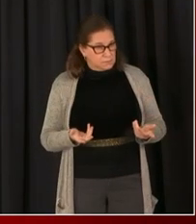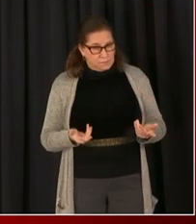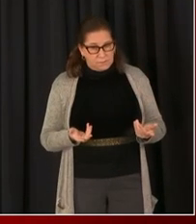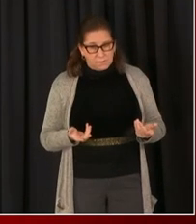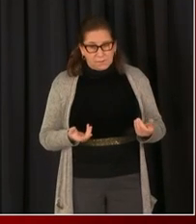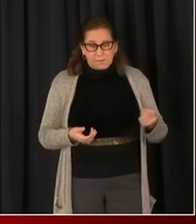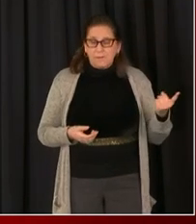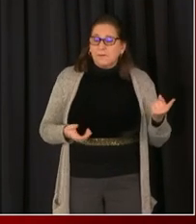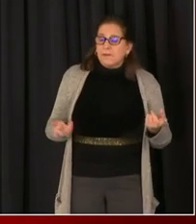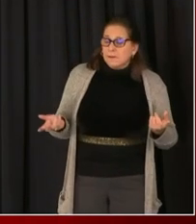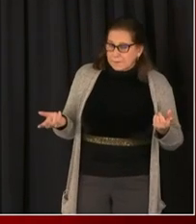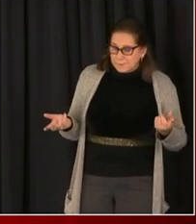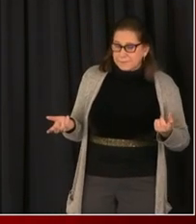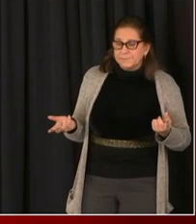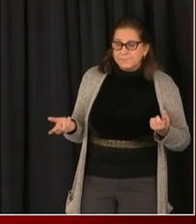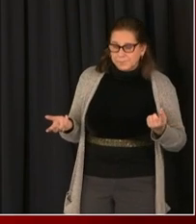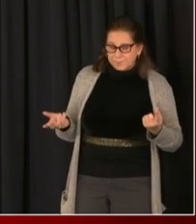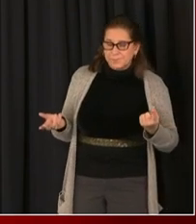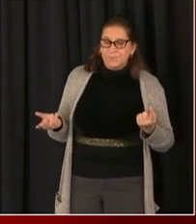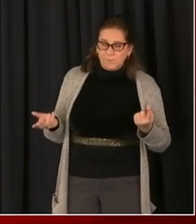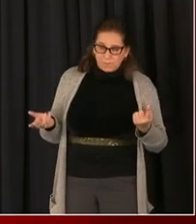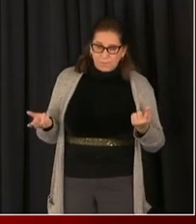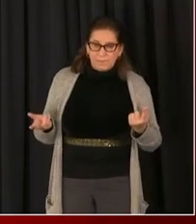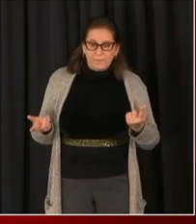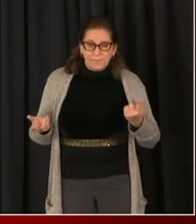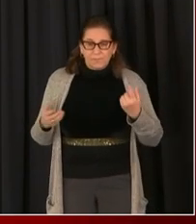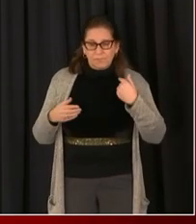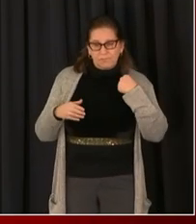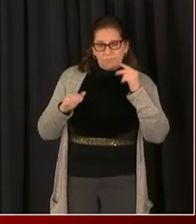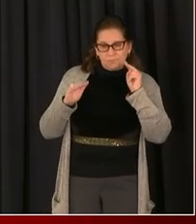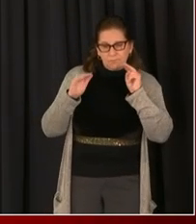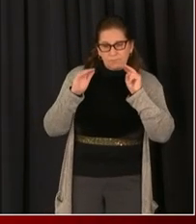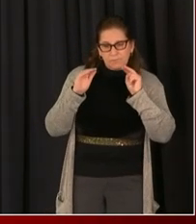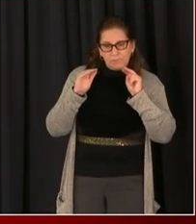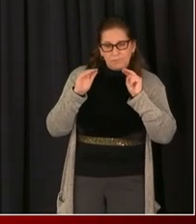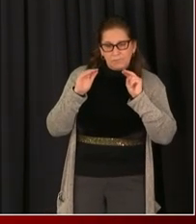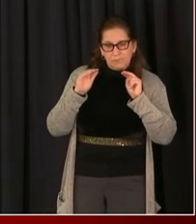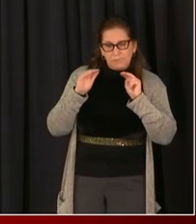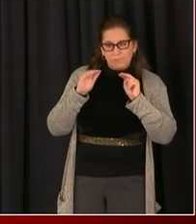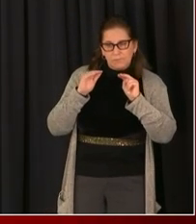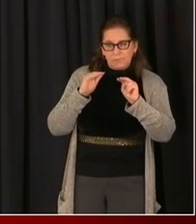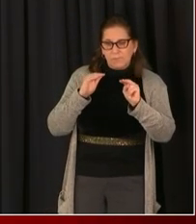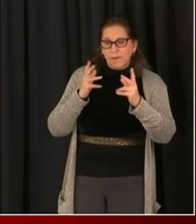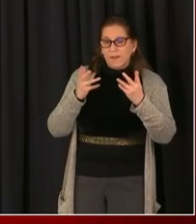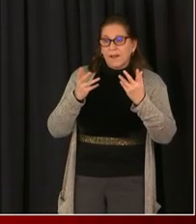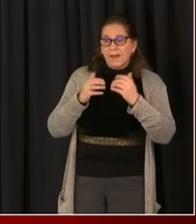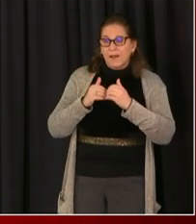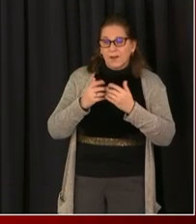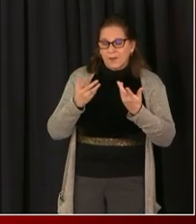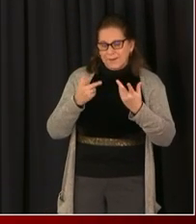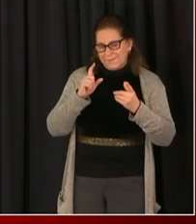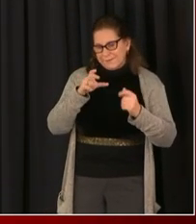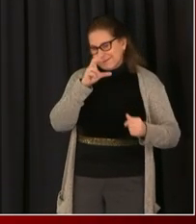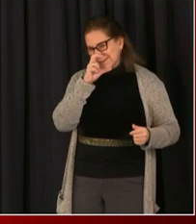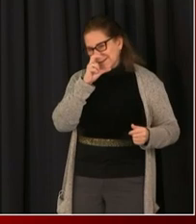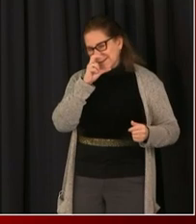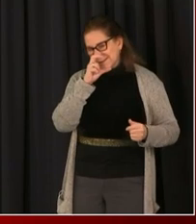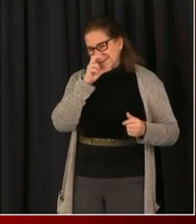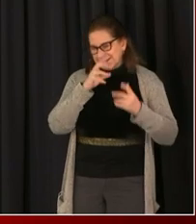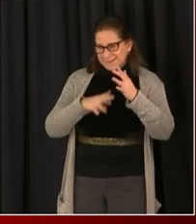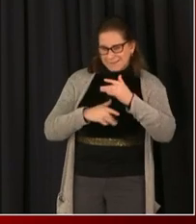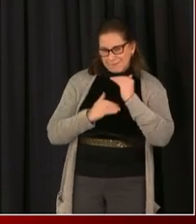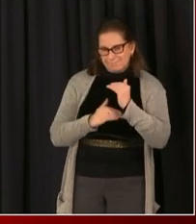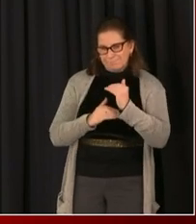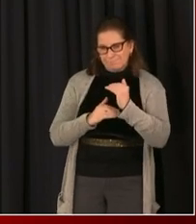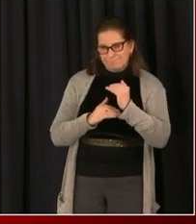always intend to dial up and dial back, just as we slowly opened and conservatively opened and maintain